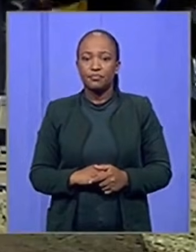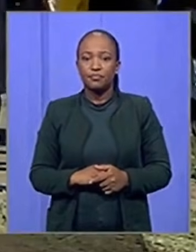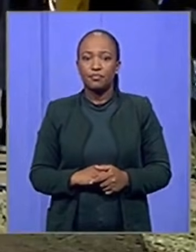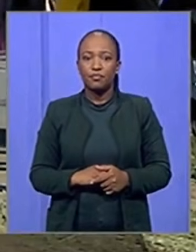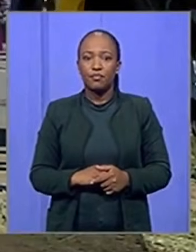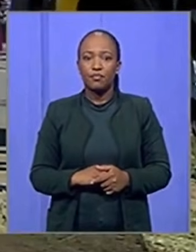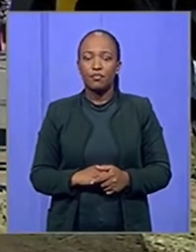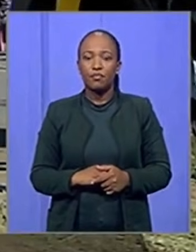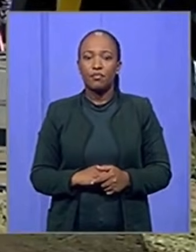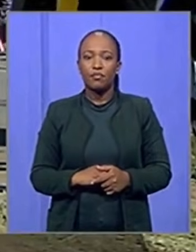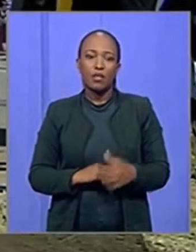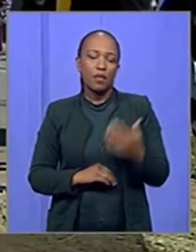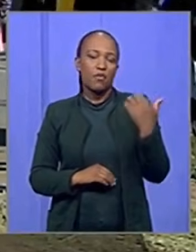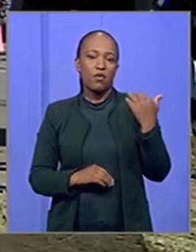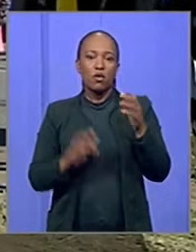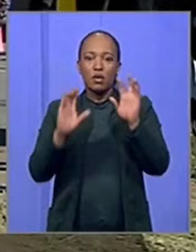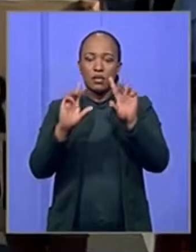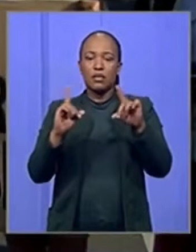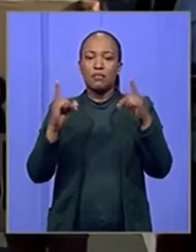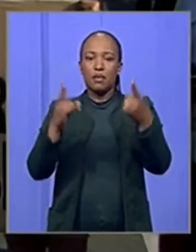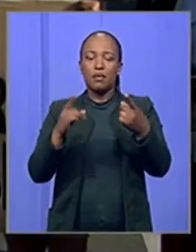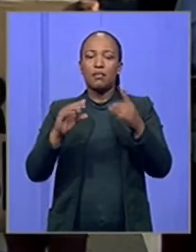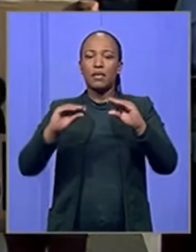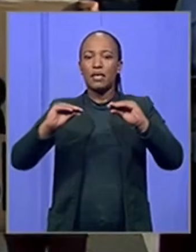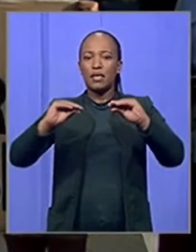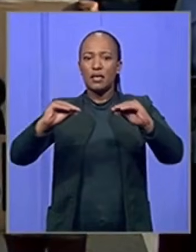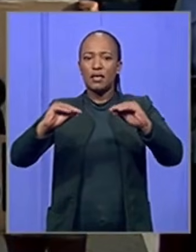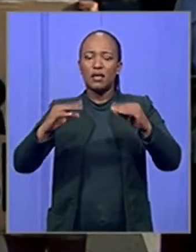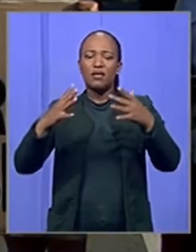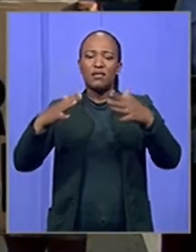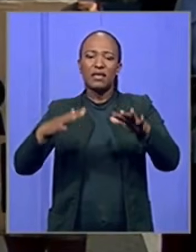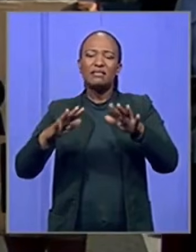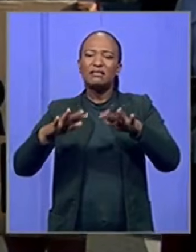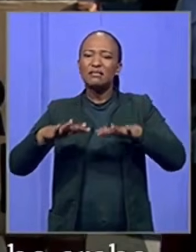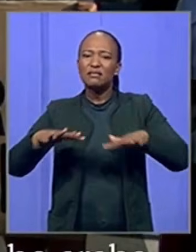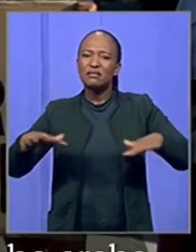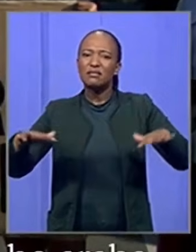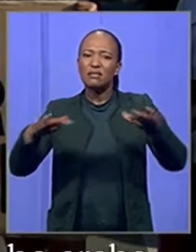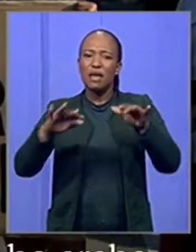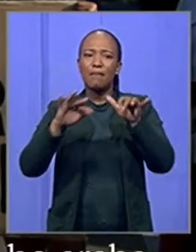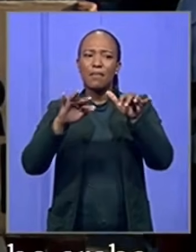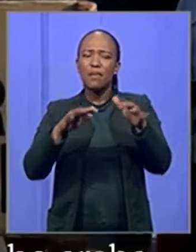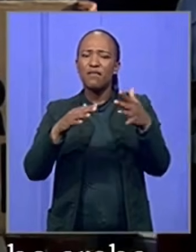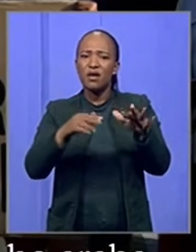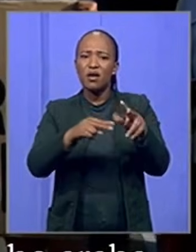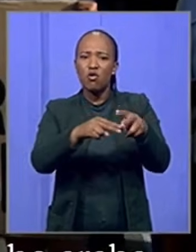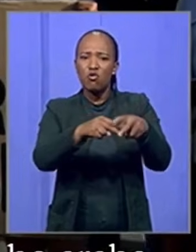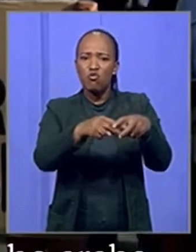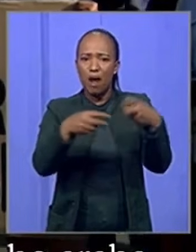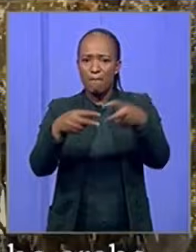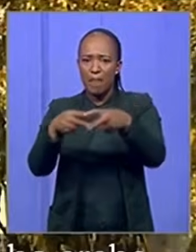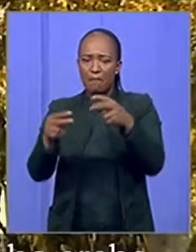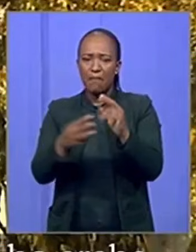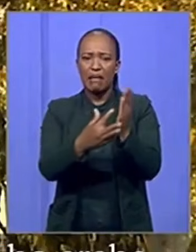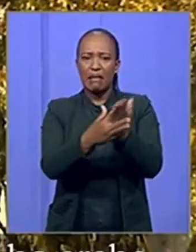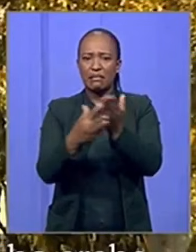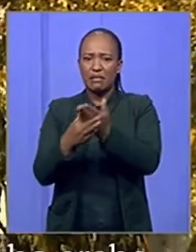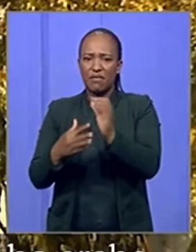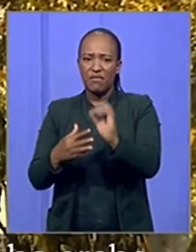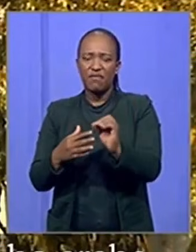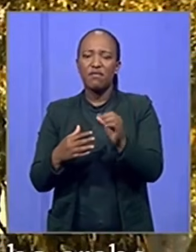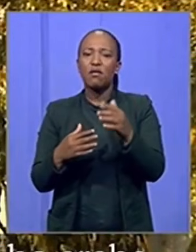Pejana lefapha la thuto le ile la tlalehwa le tshireletsa bao ba qoswang ka diketso tse fapaneng tsa thobalano. Ngwahola batswadi ba bana